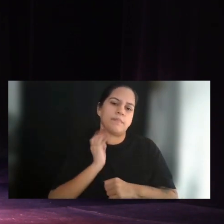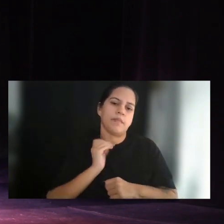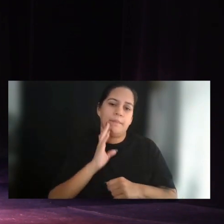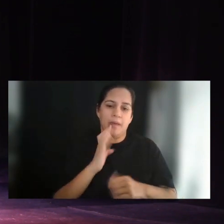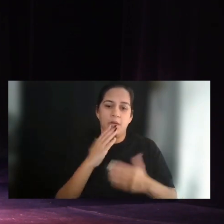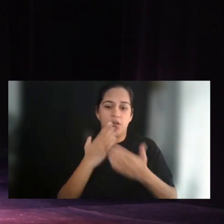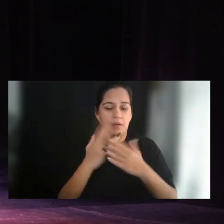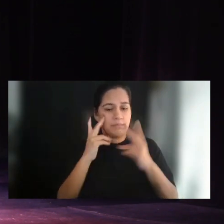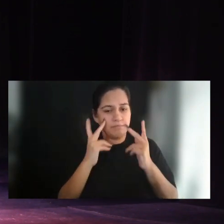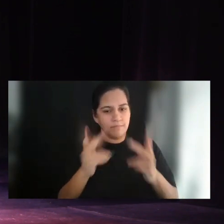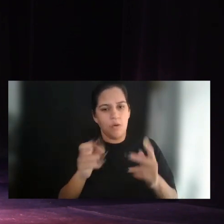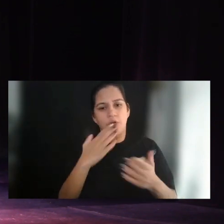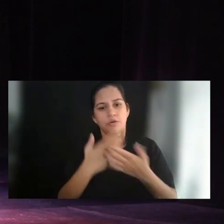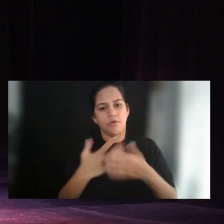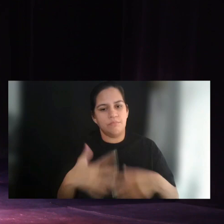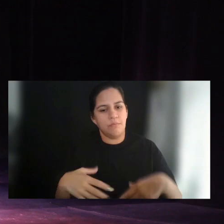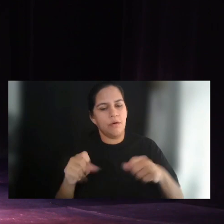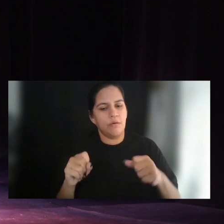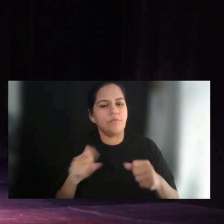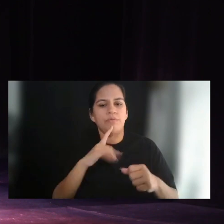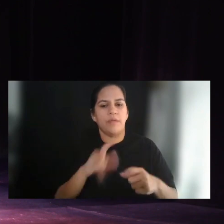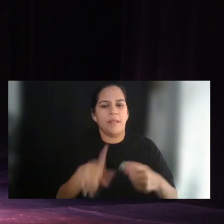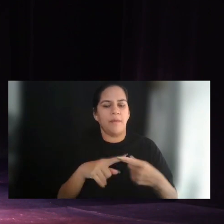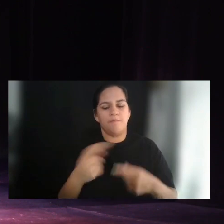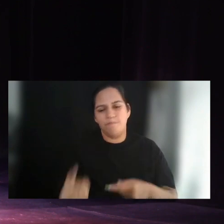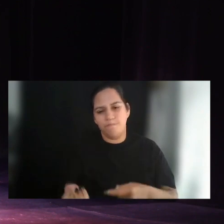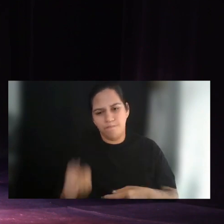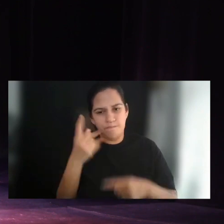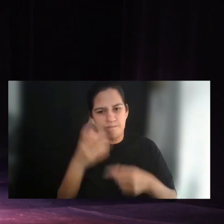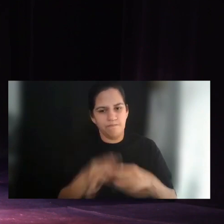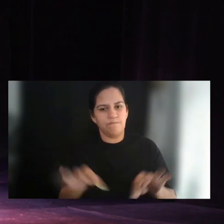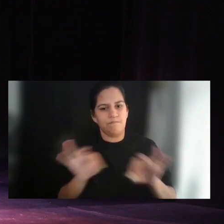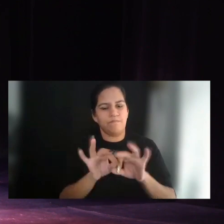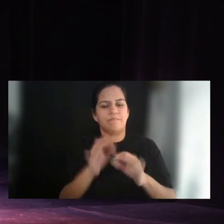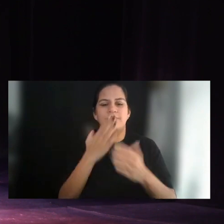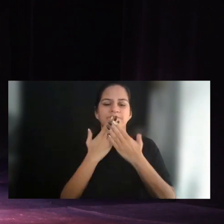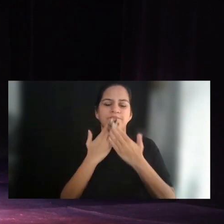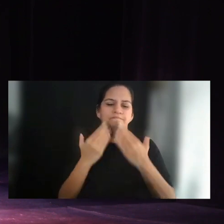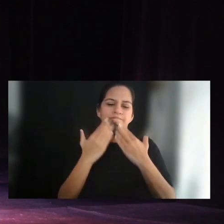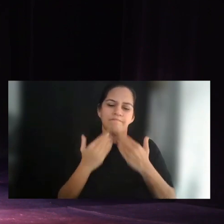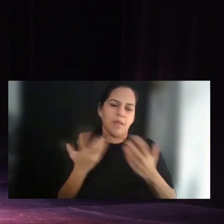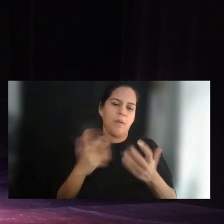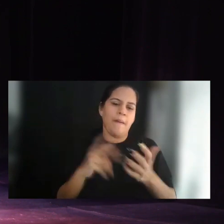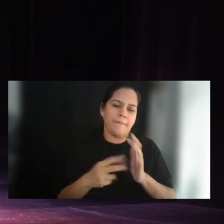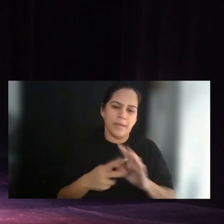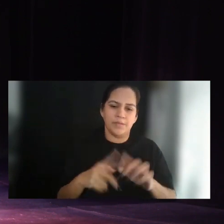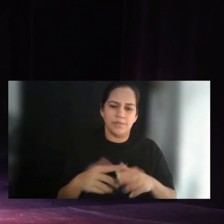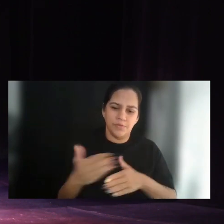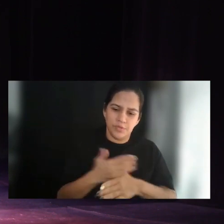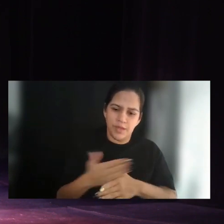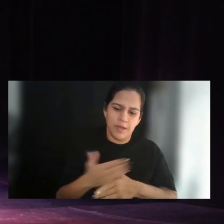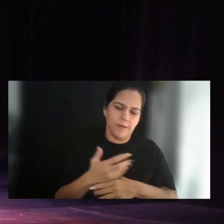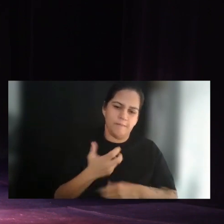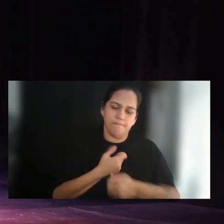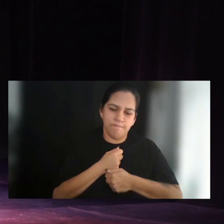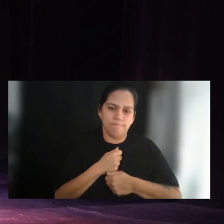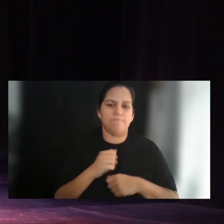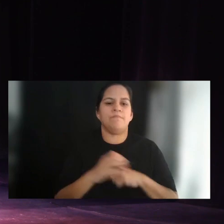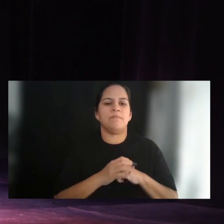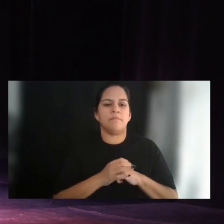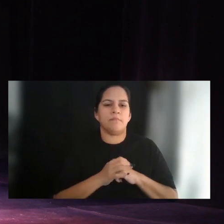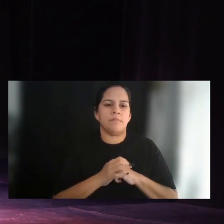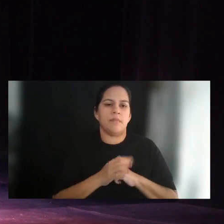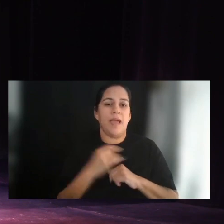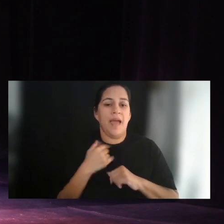it's really about understanding the importance of generosity and what it means to share. And I think if we share the resource